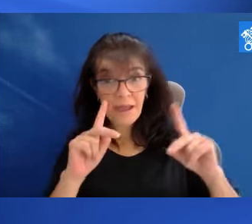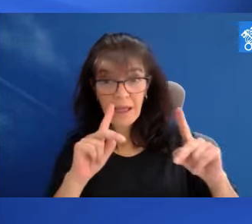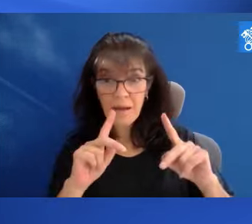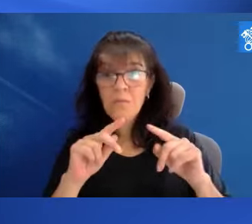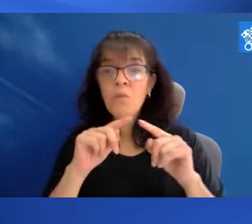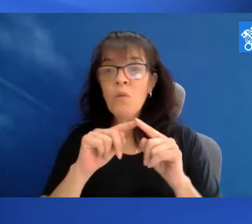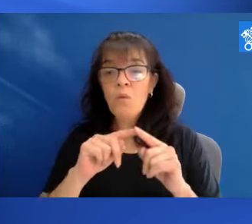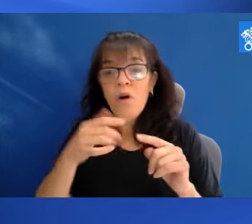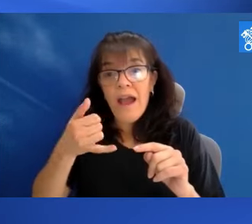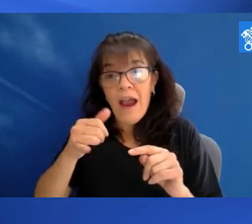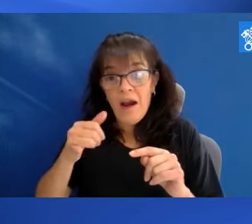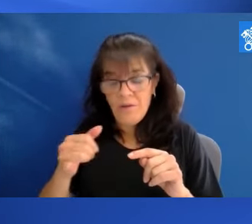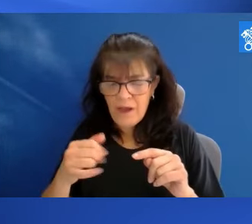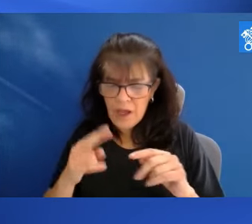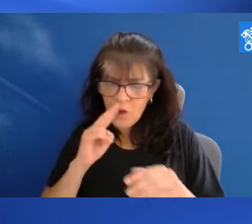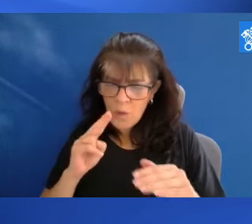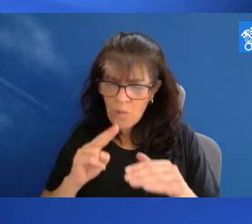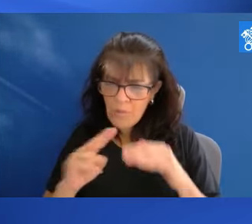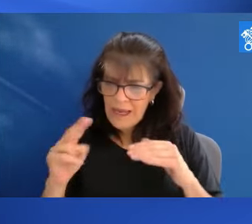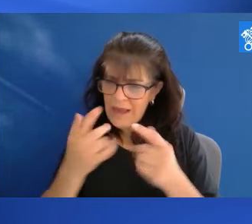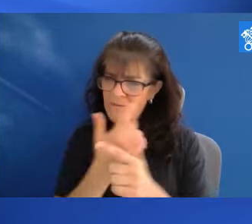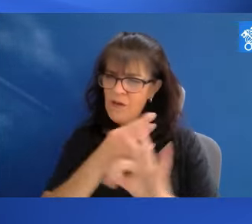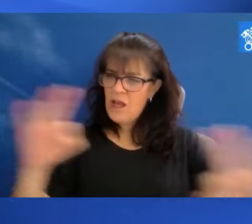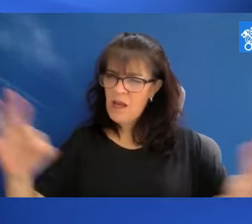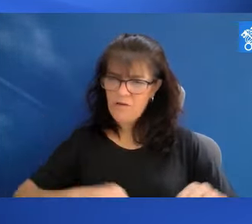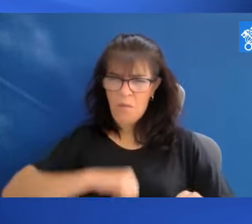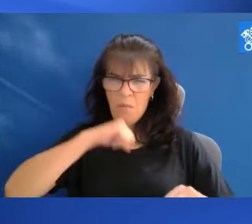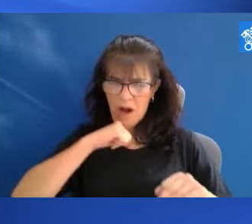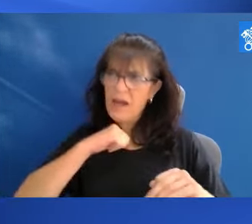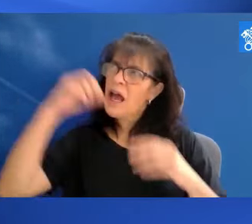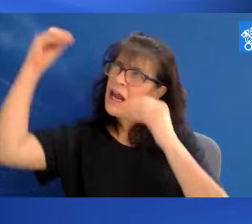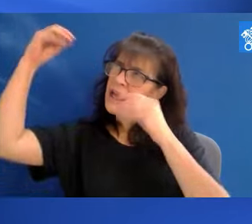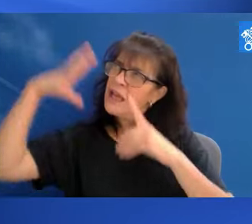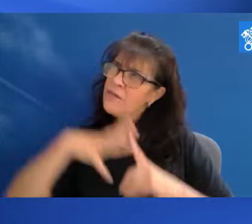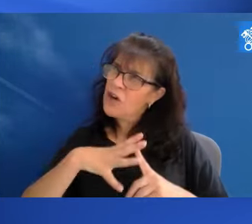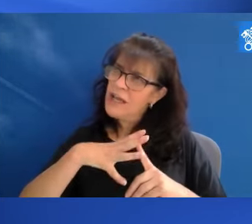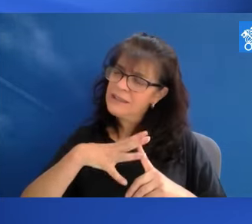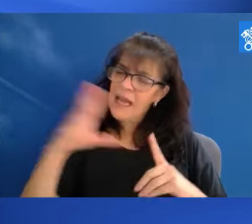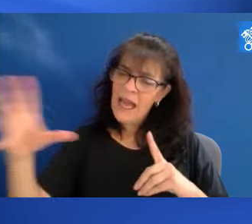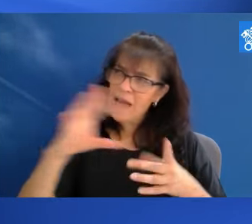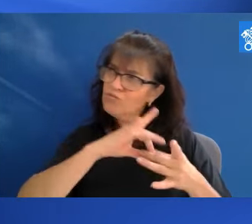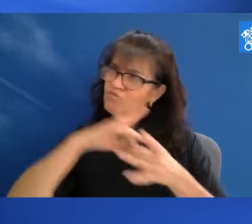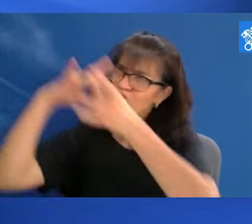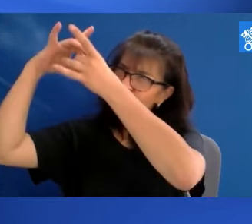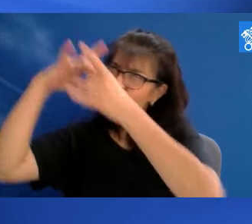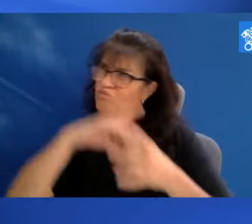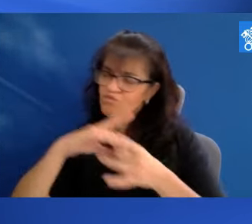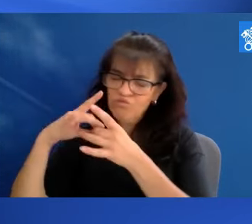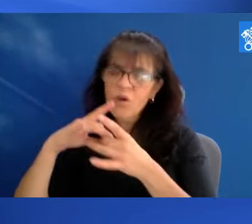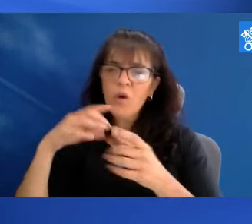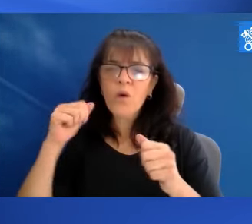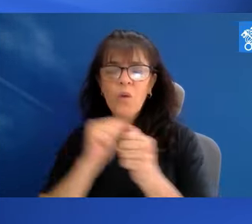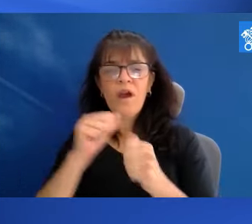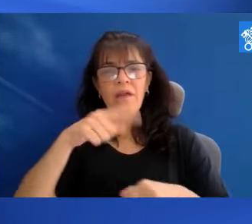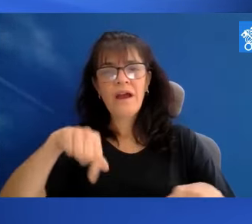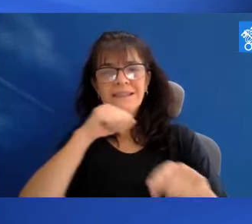Humility frees us from pride and opens us to God's grace, enabling us to live in communion with Him and with our brothers and sisters.